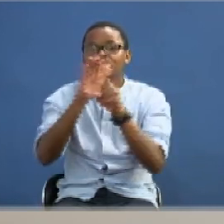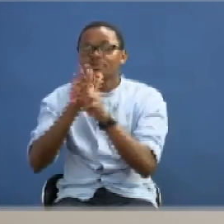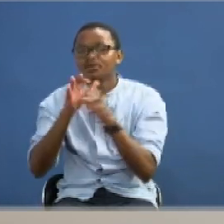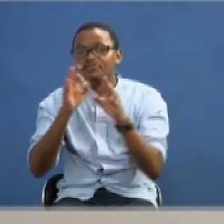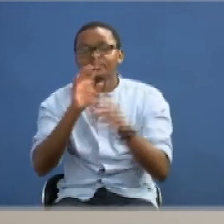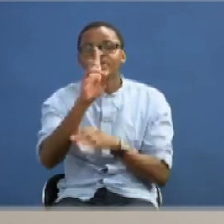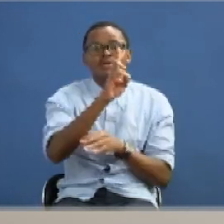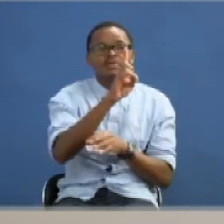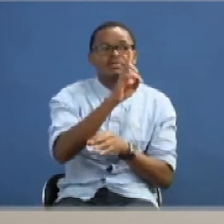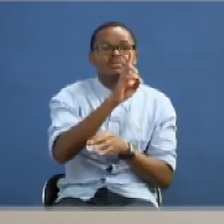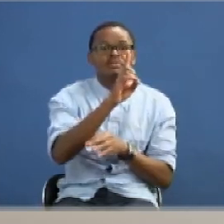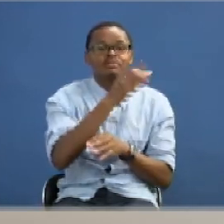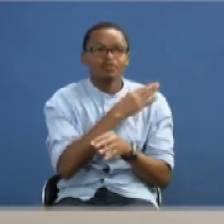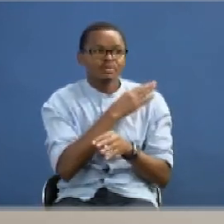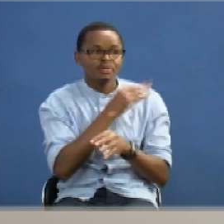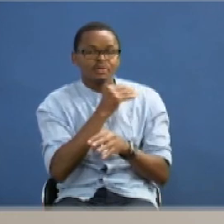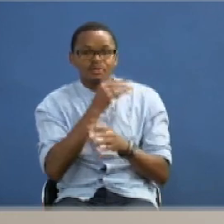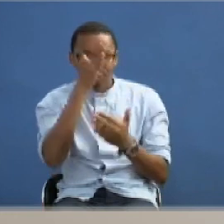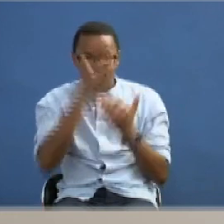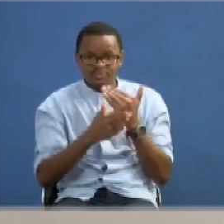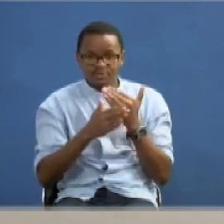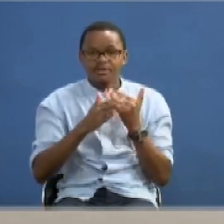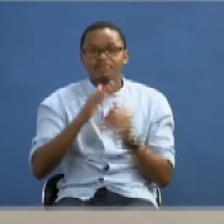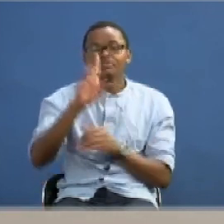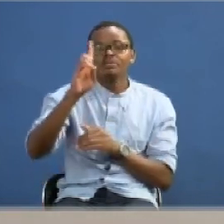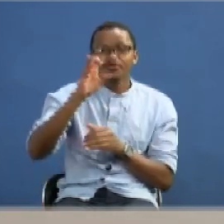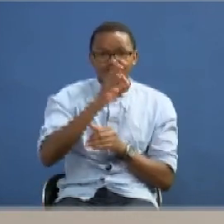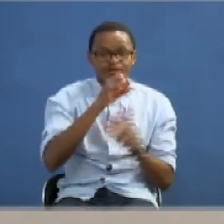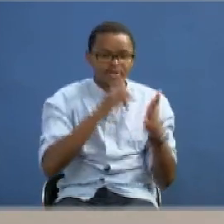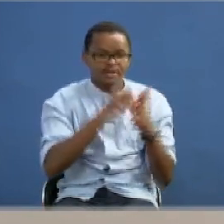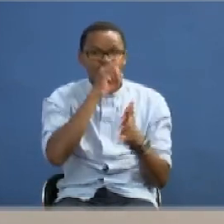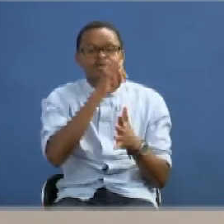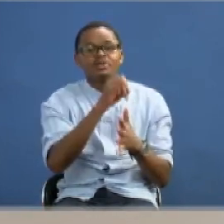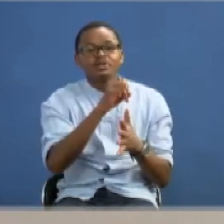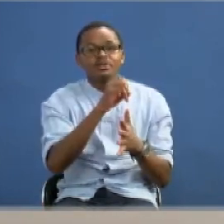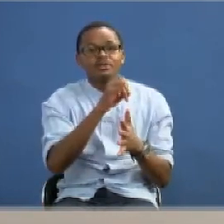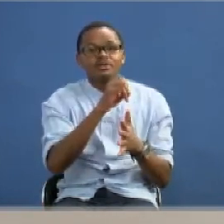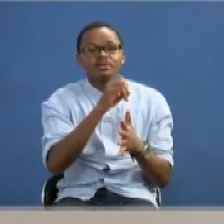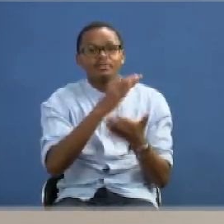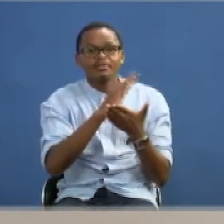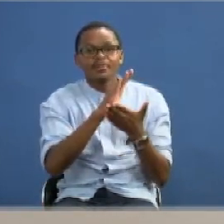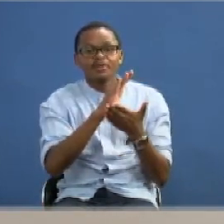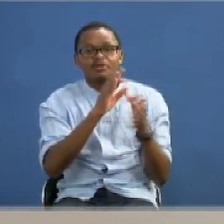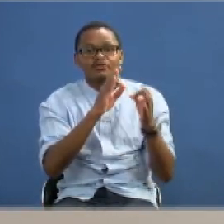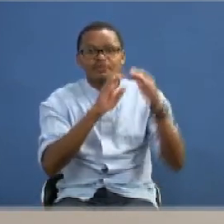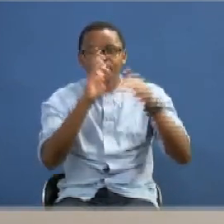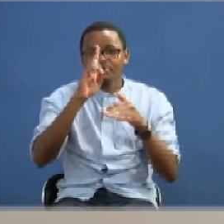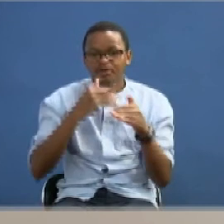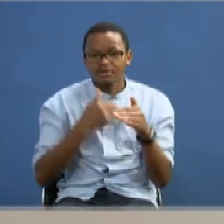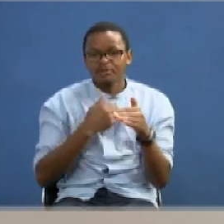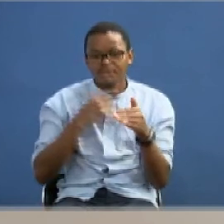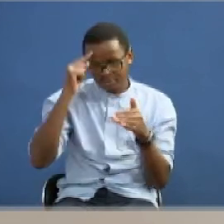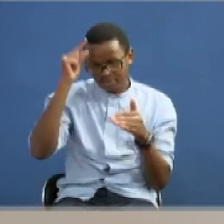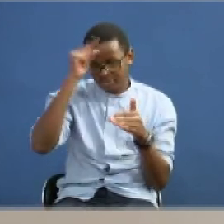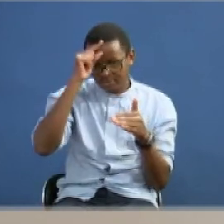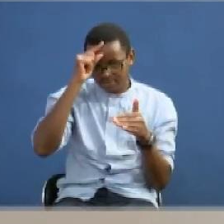it's Nairobi, there is cessation of movement in Nairobi. If it is some parts of Nairobi, I think the government